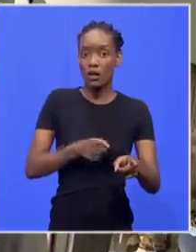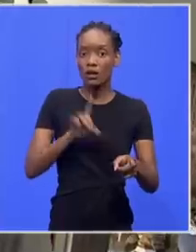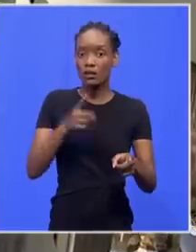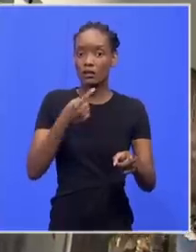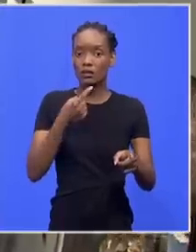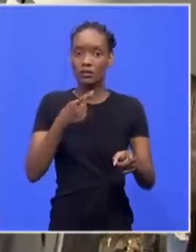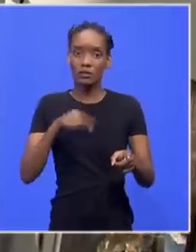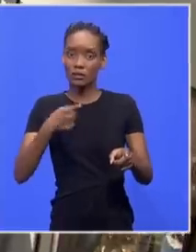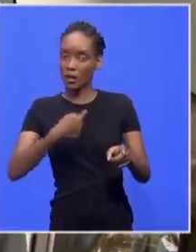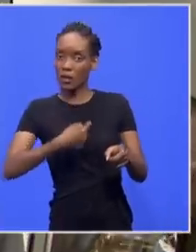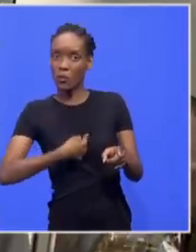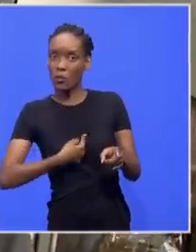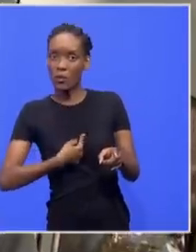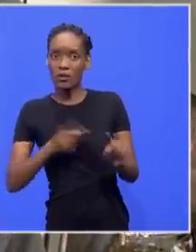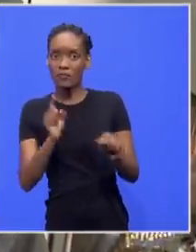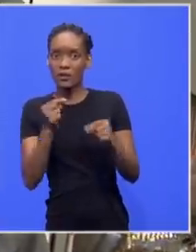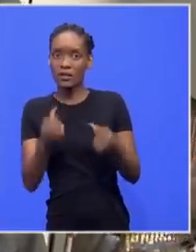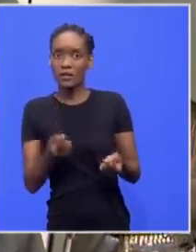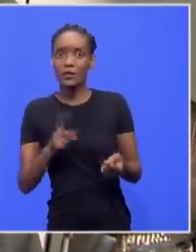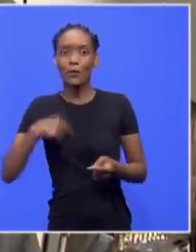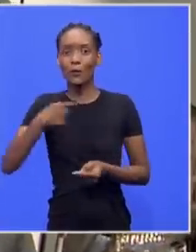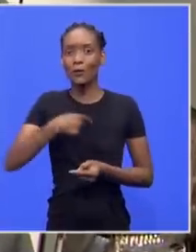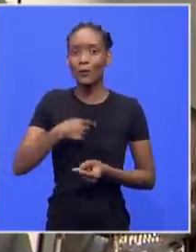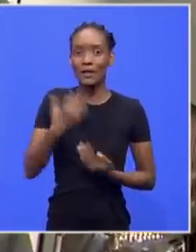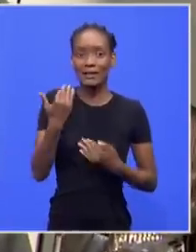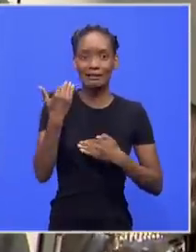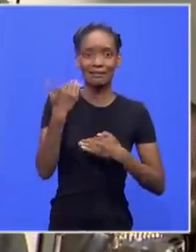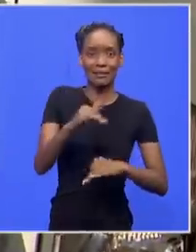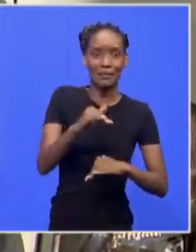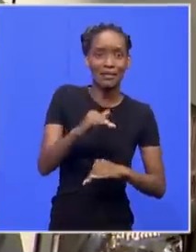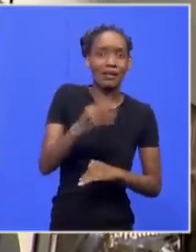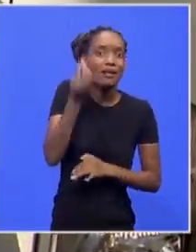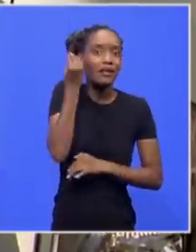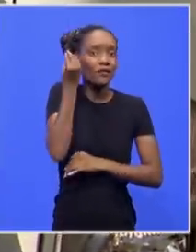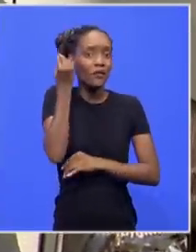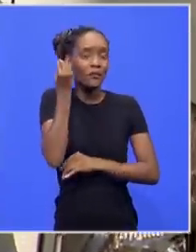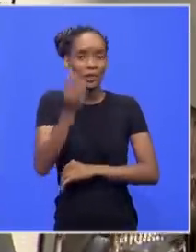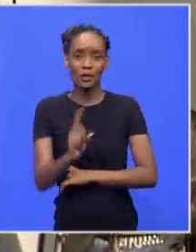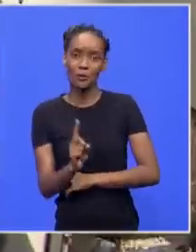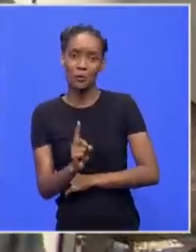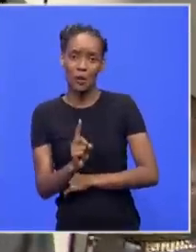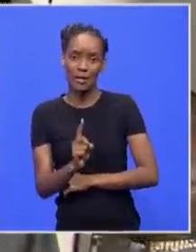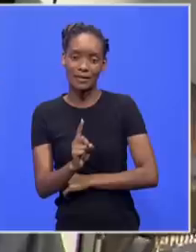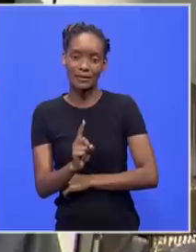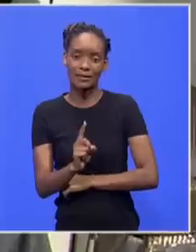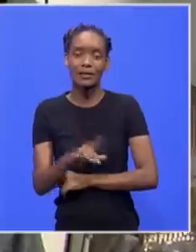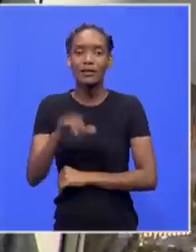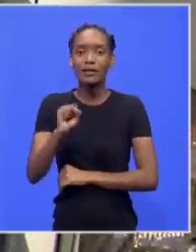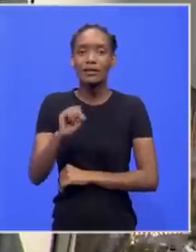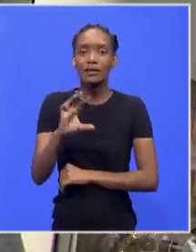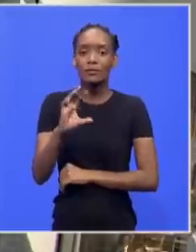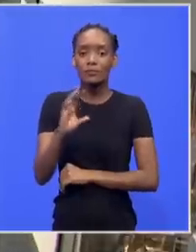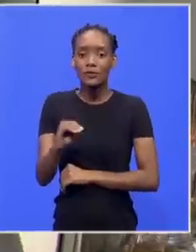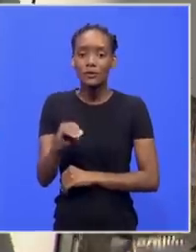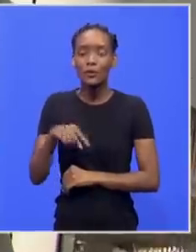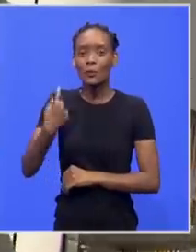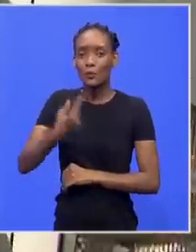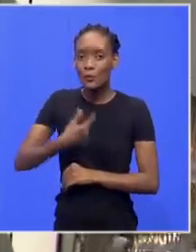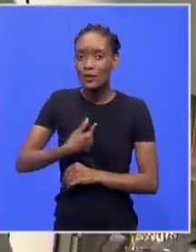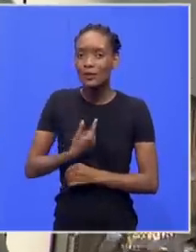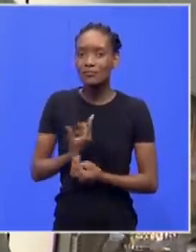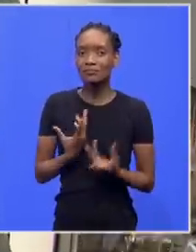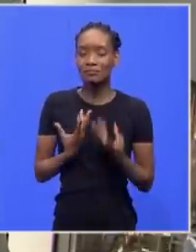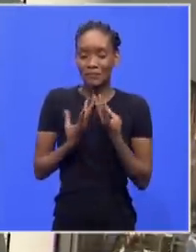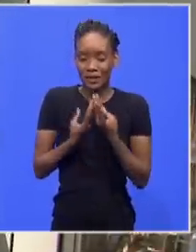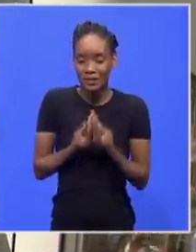court, amicus. So we were very limited in the information that we could share with the court. What's the tangible solution? It